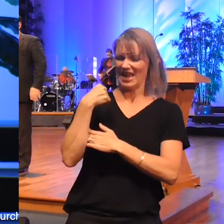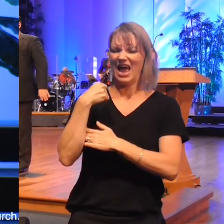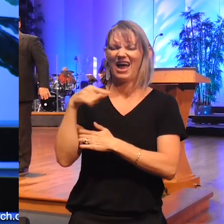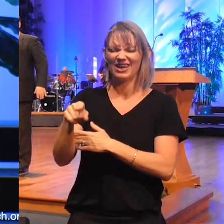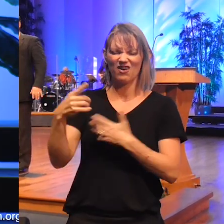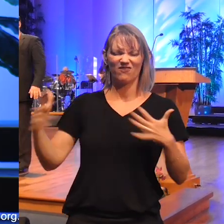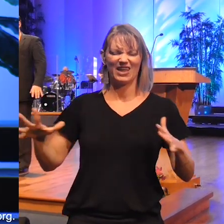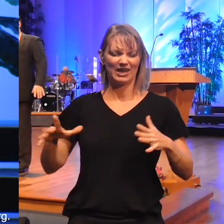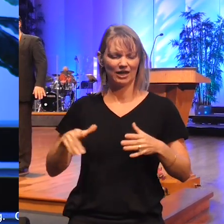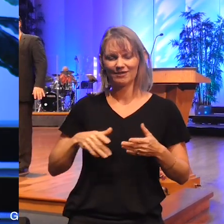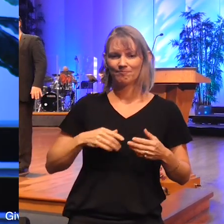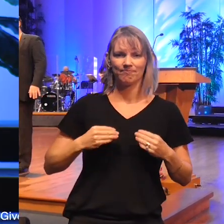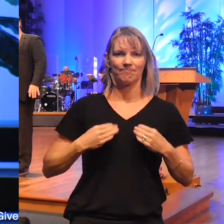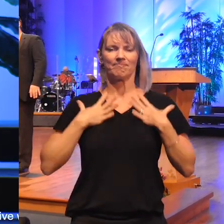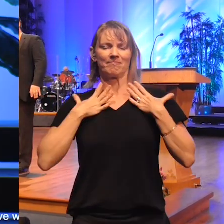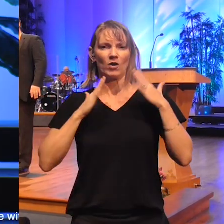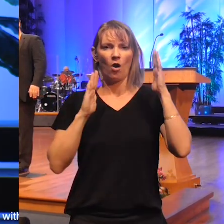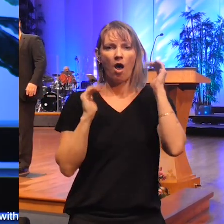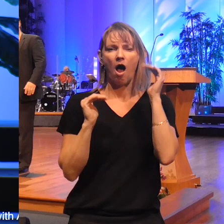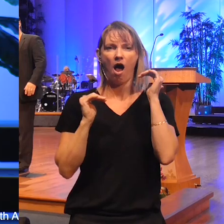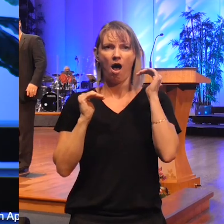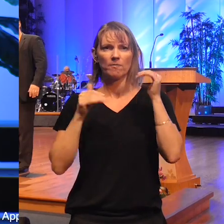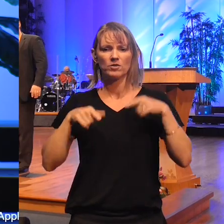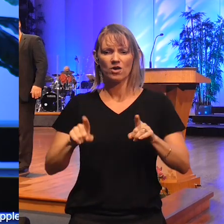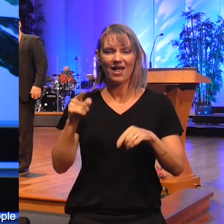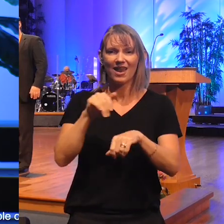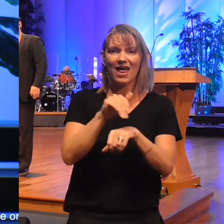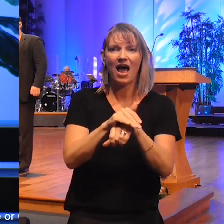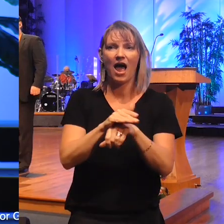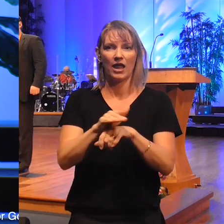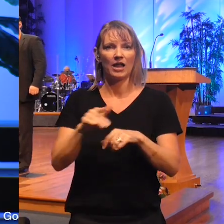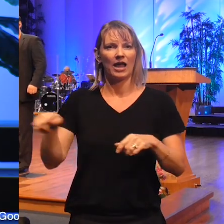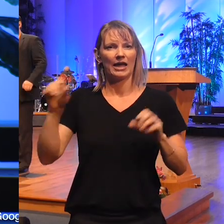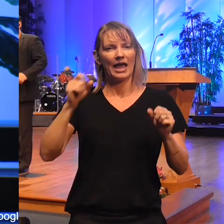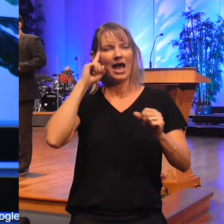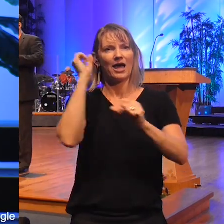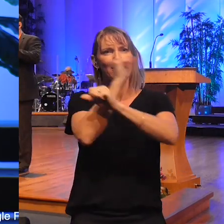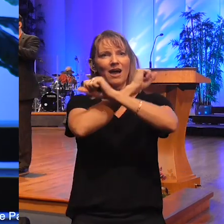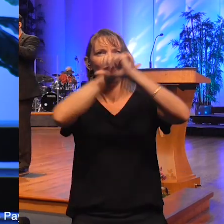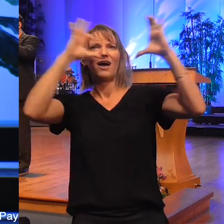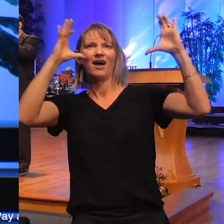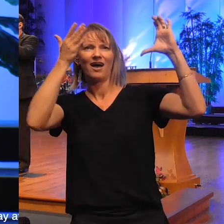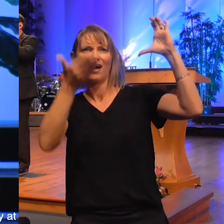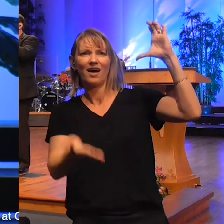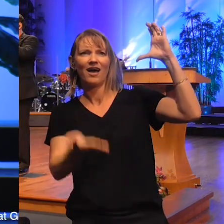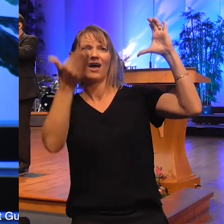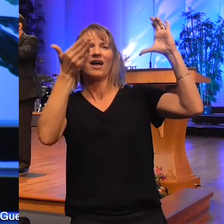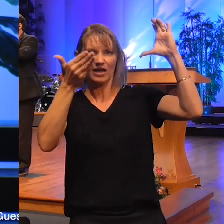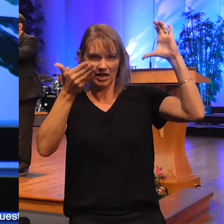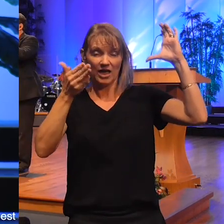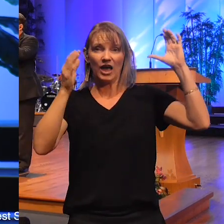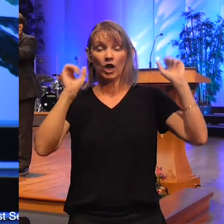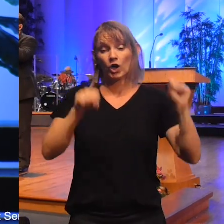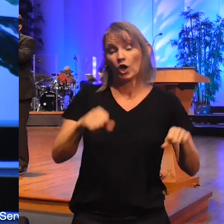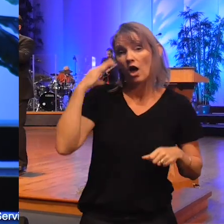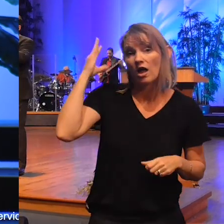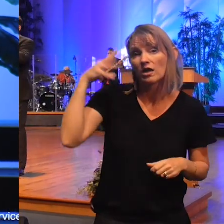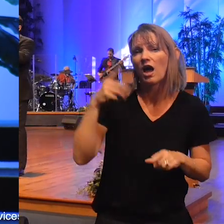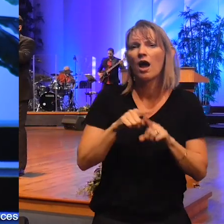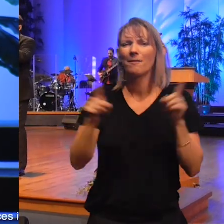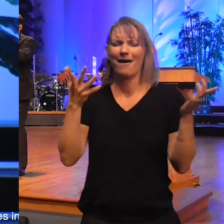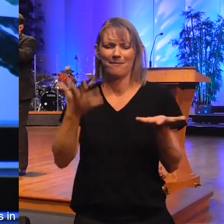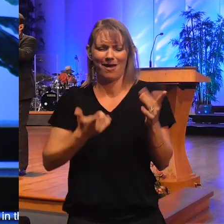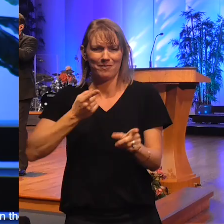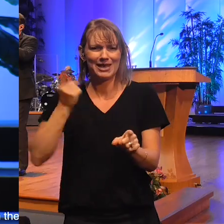night. There's an image of you in my mind. Could be mad, but it might just